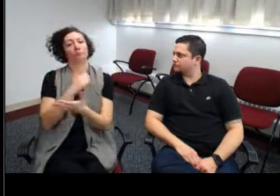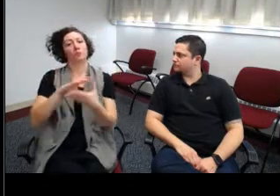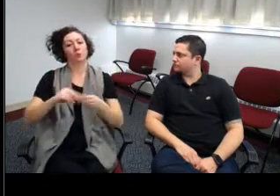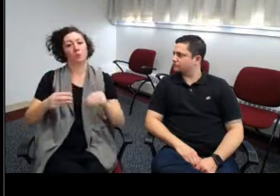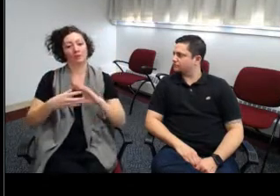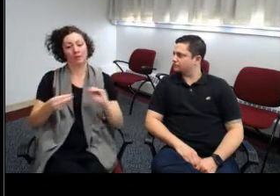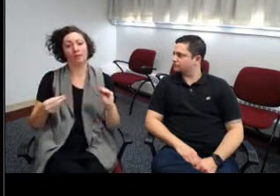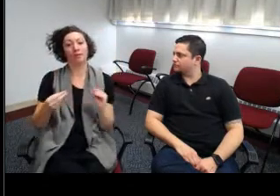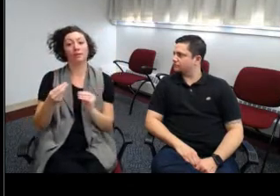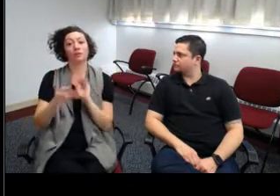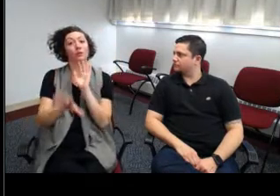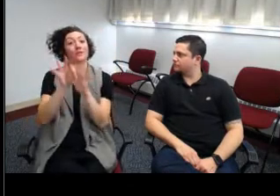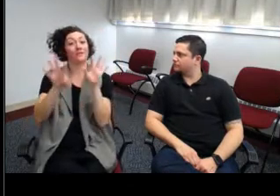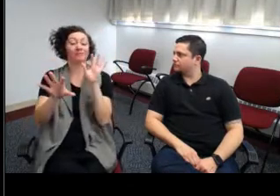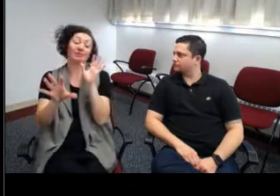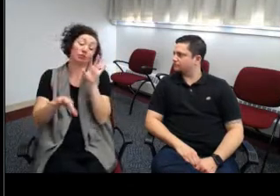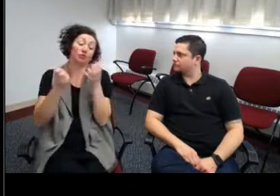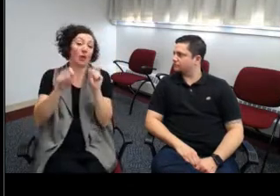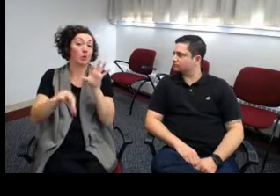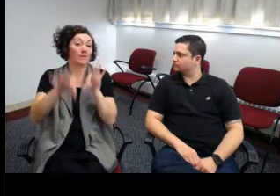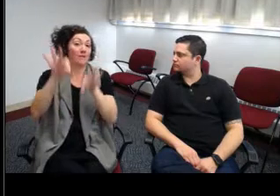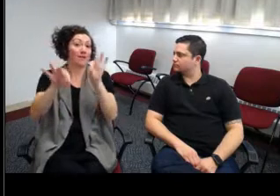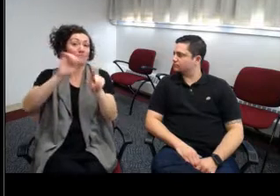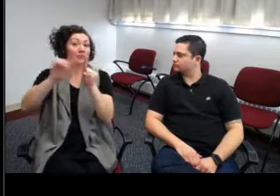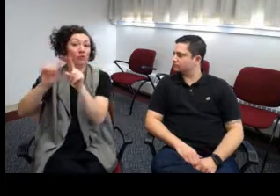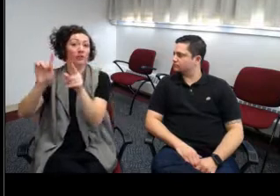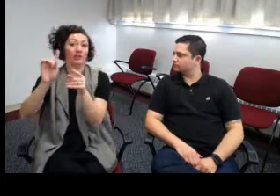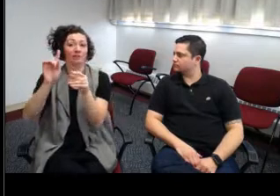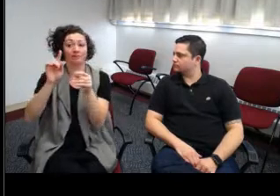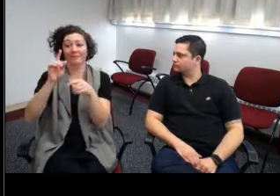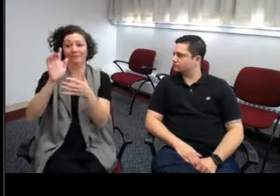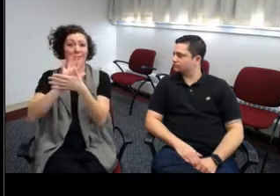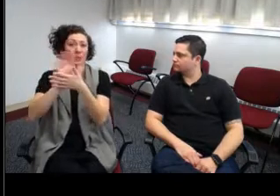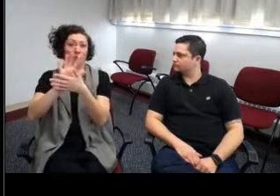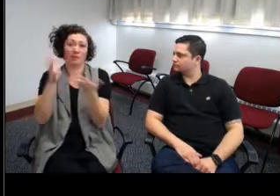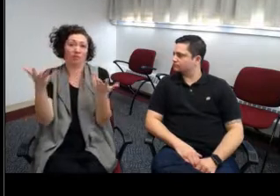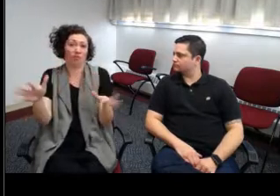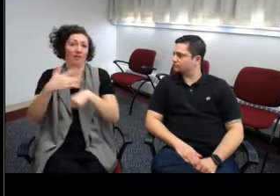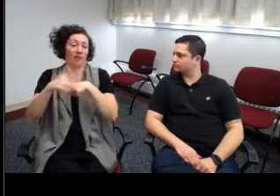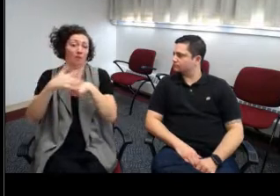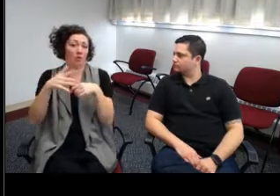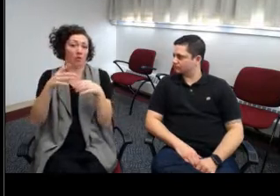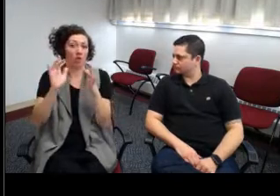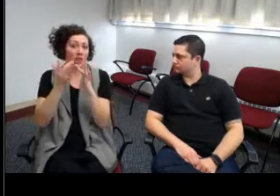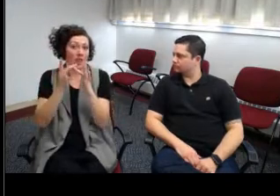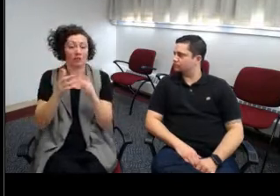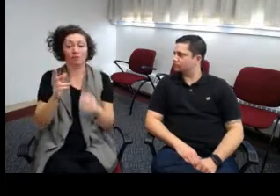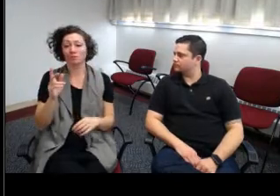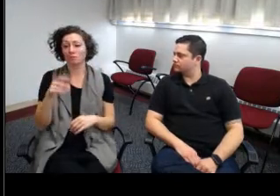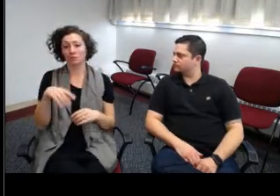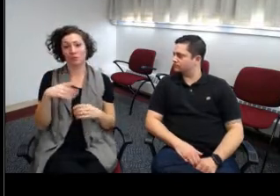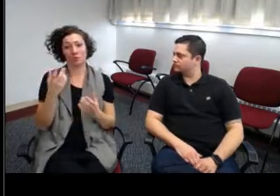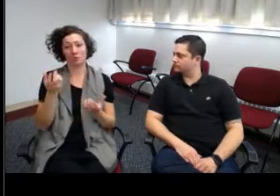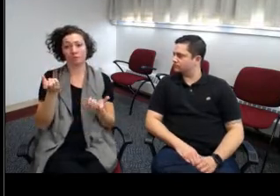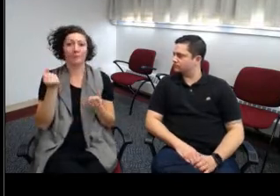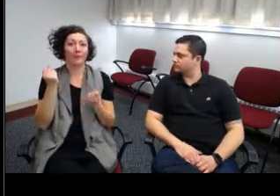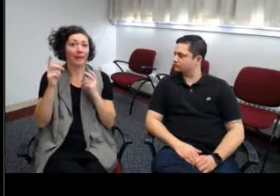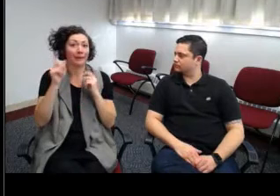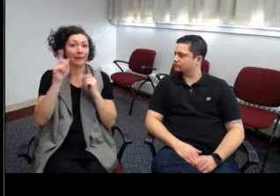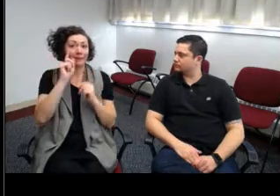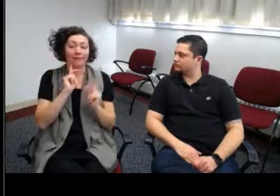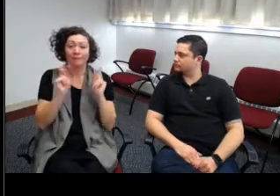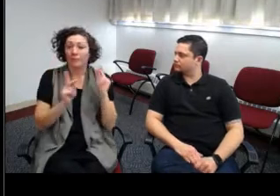So one way to use storytelling is to try to find, different videos that are already available